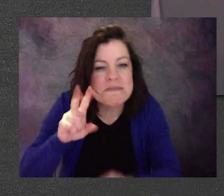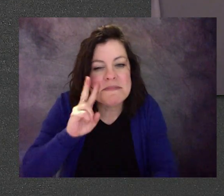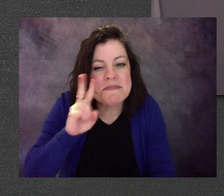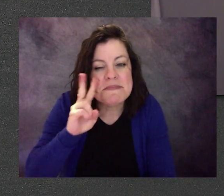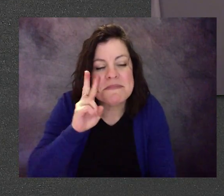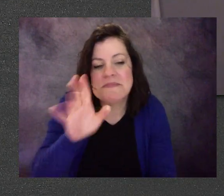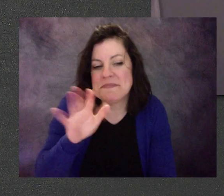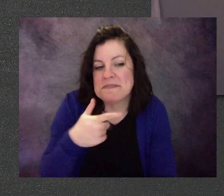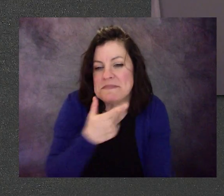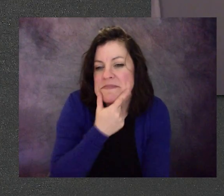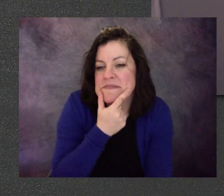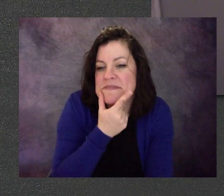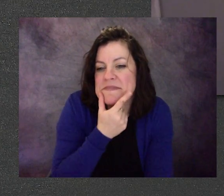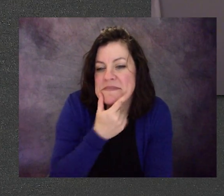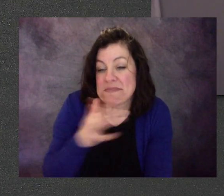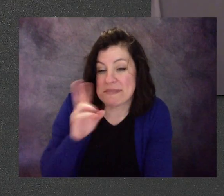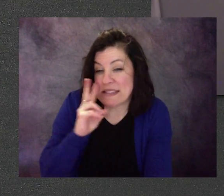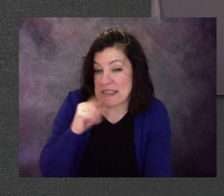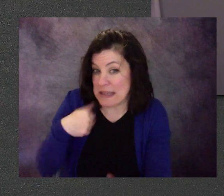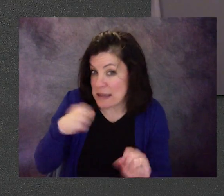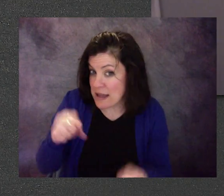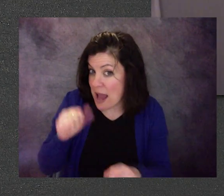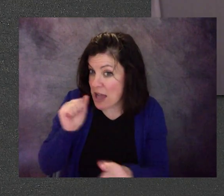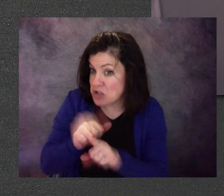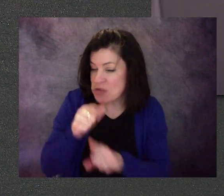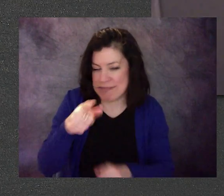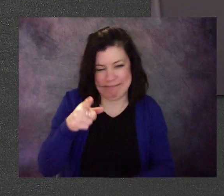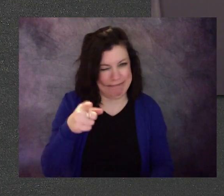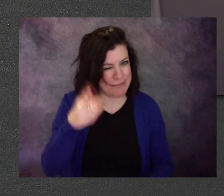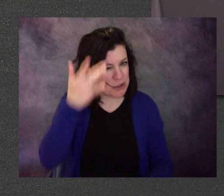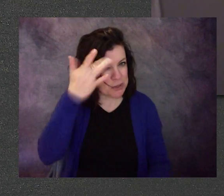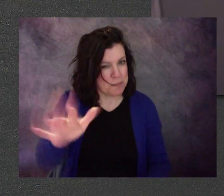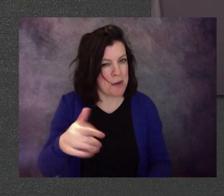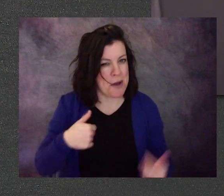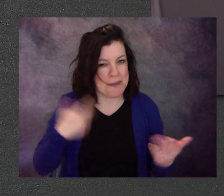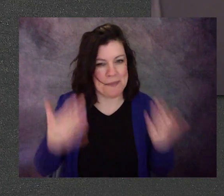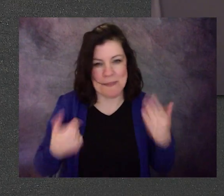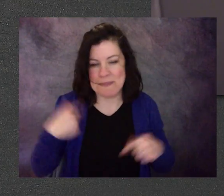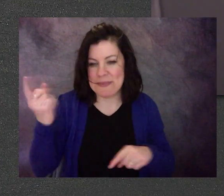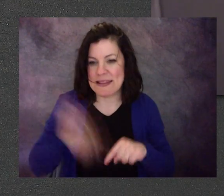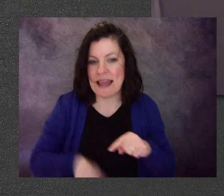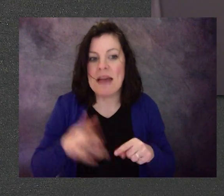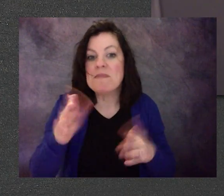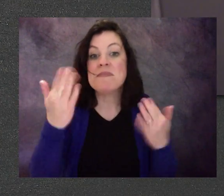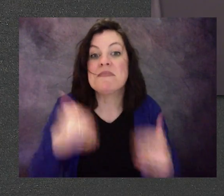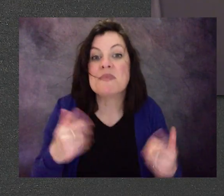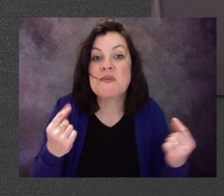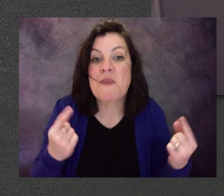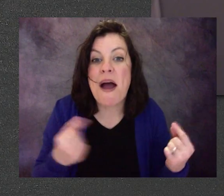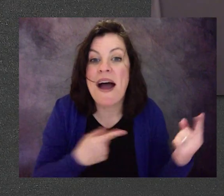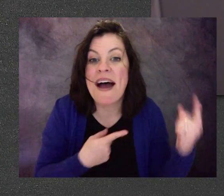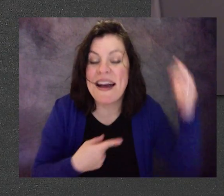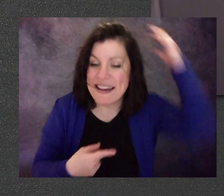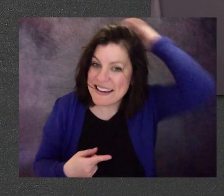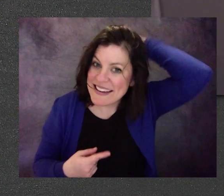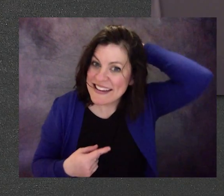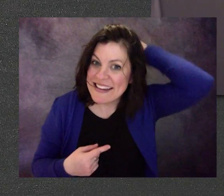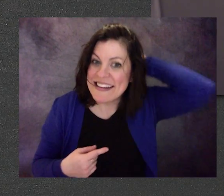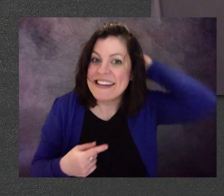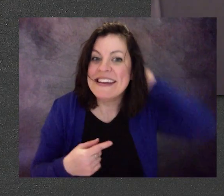I think I can get you. You may be too smart, but let's find out. Take a look at this letter. Do you know what letter this